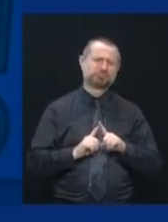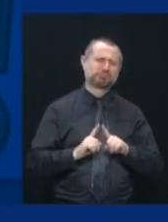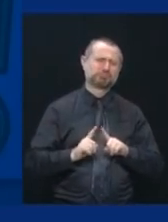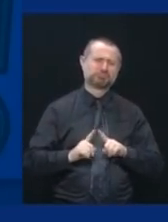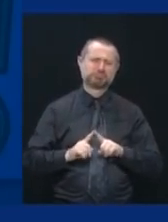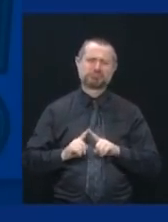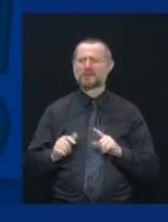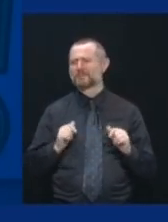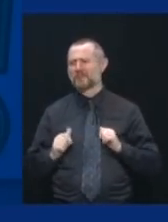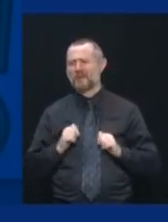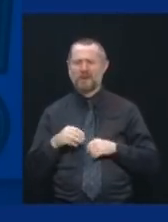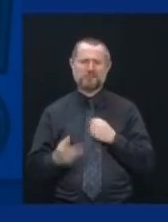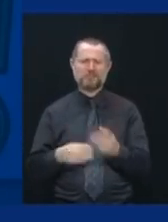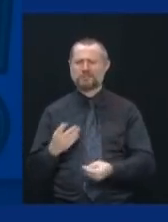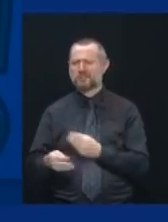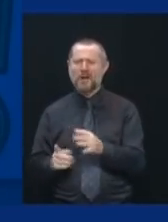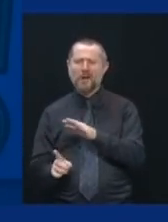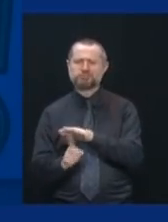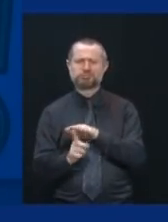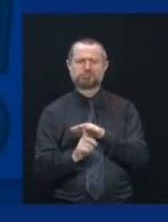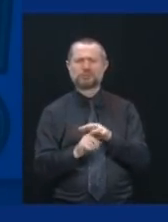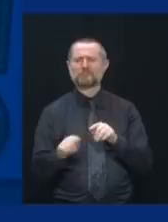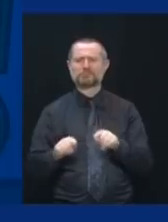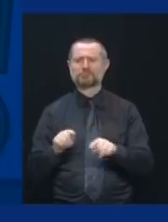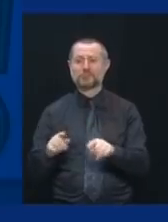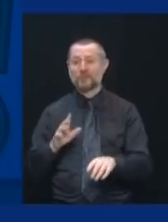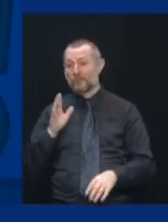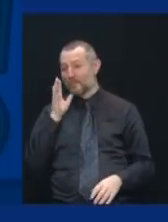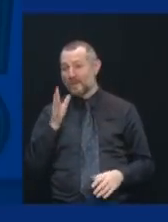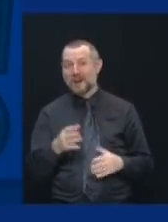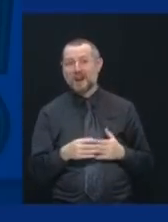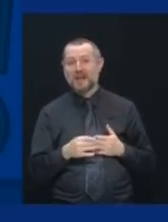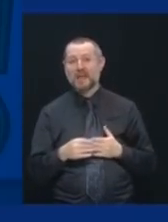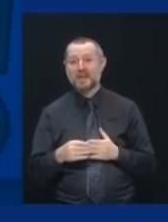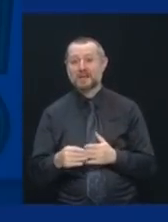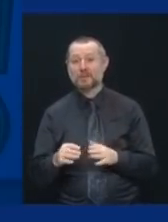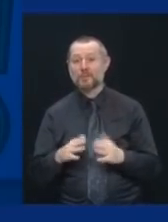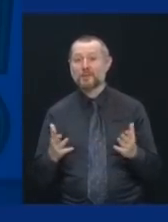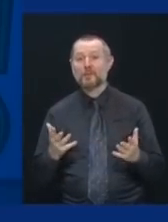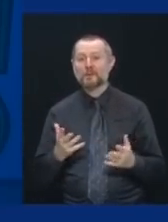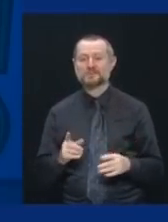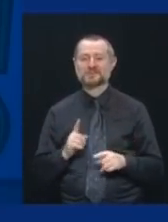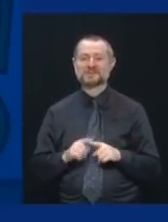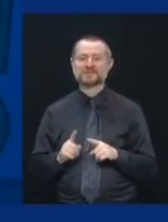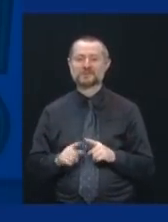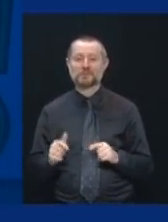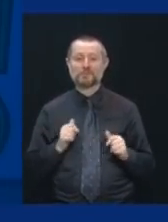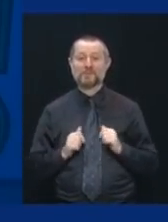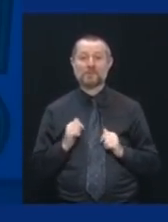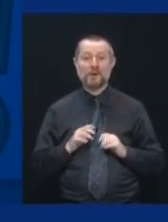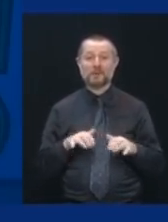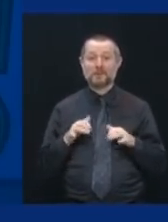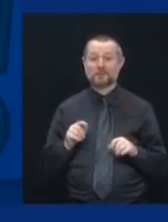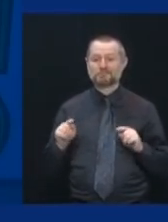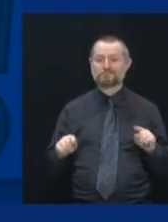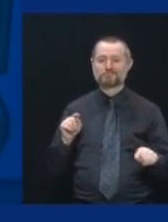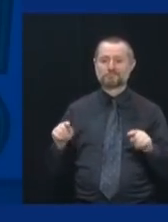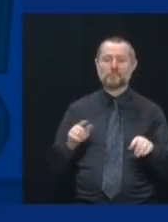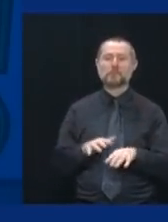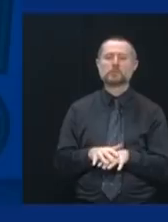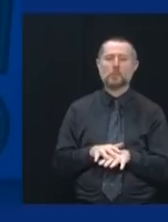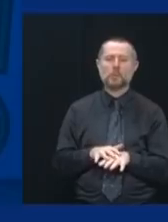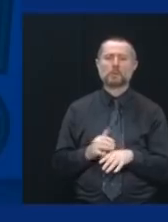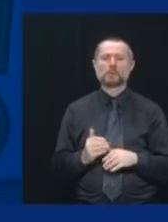then migrate to the reopening of venues for arts. Again, our